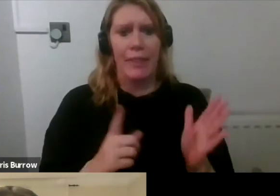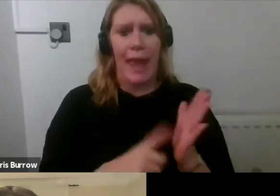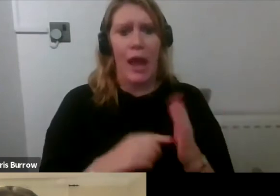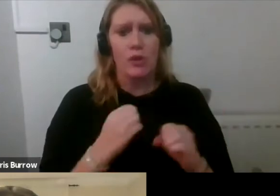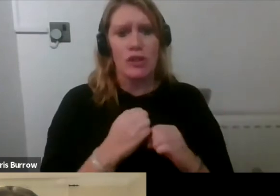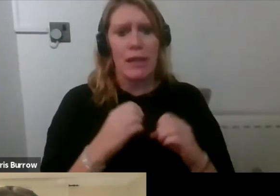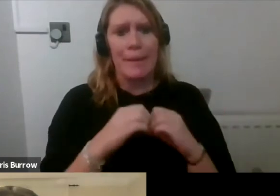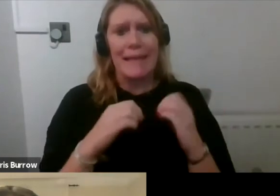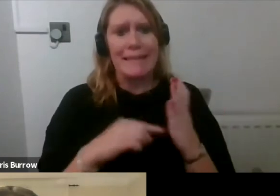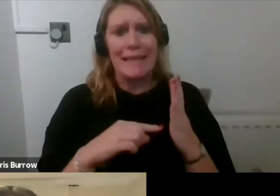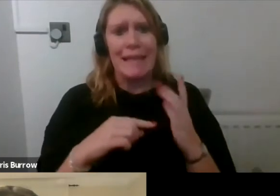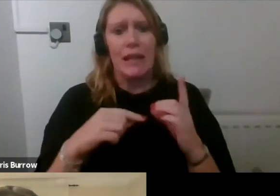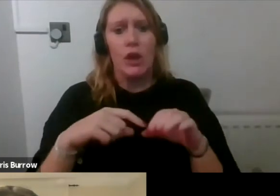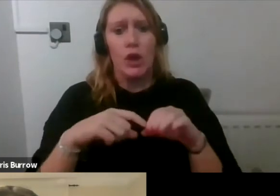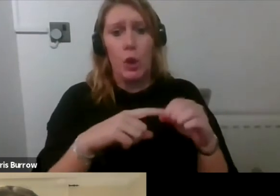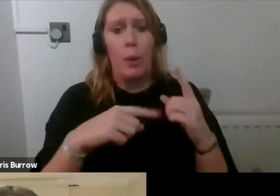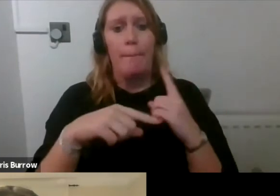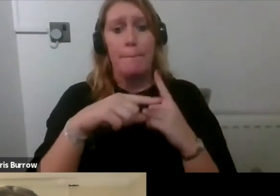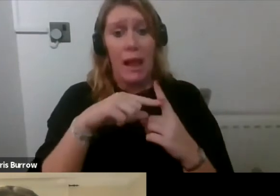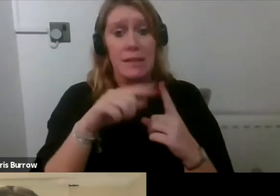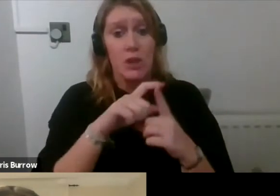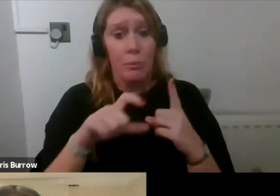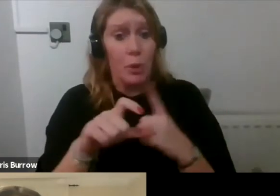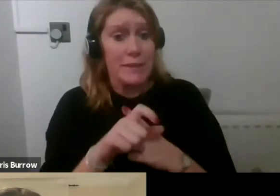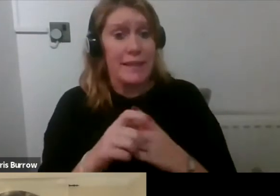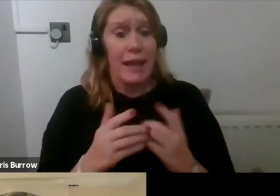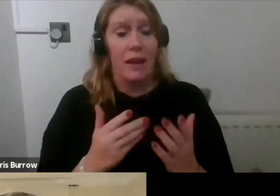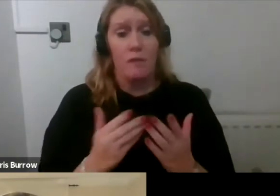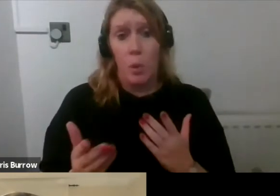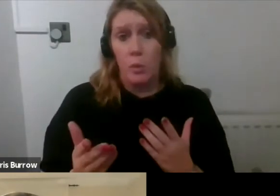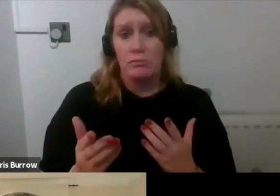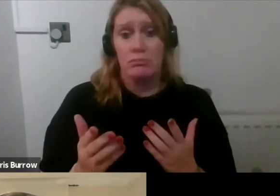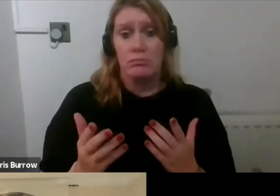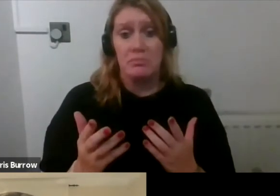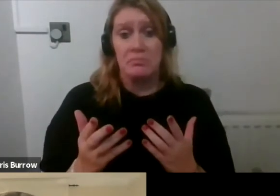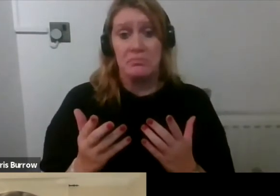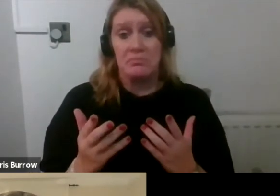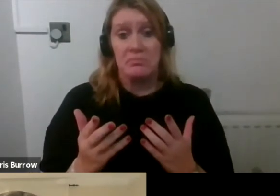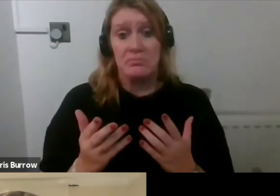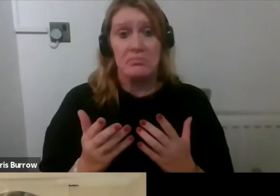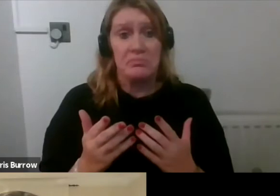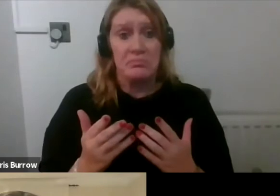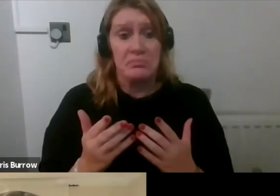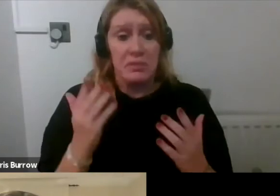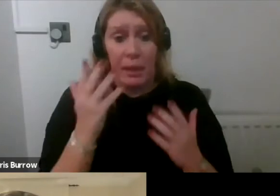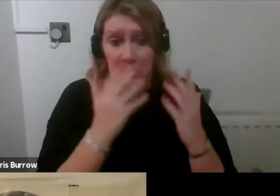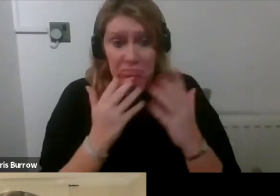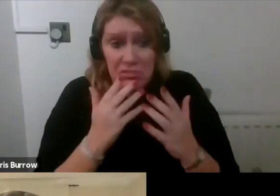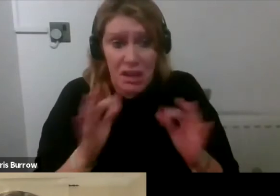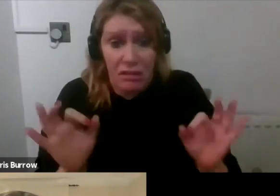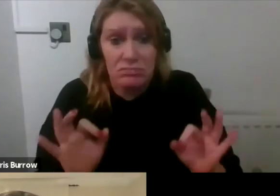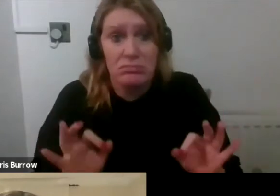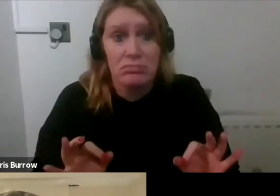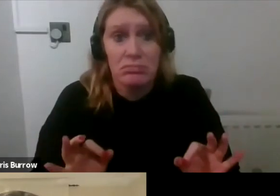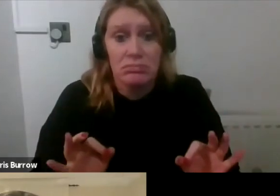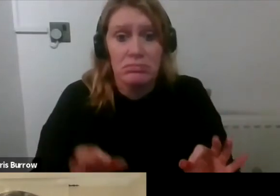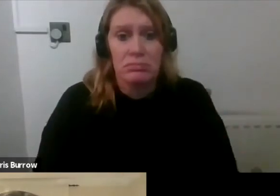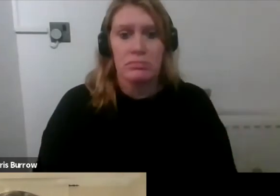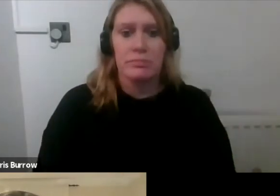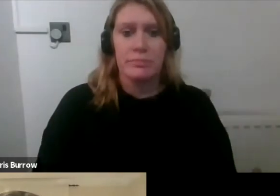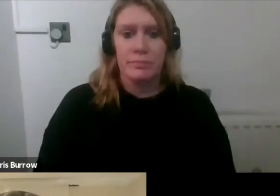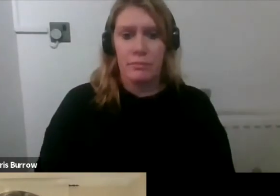concern. And at that point, we were all saying, well, I think somehow these people aren't real. They